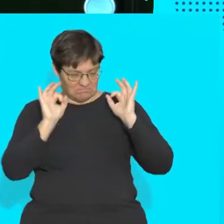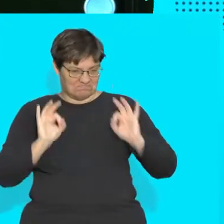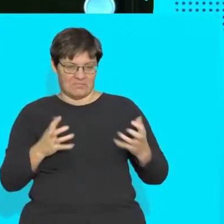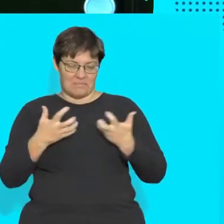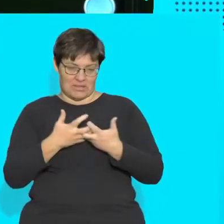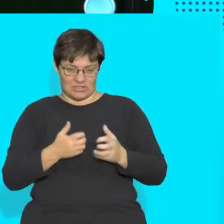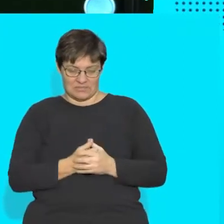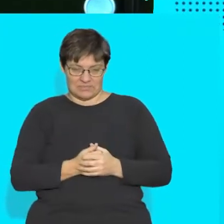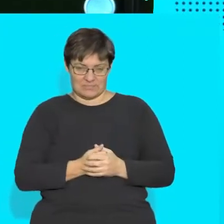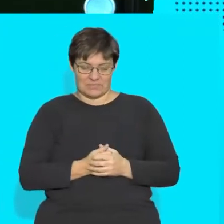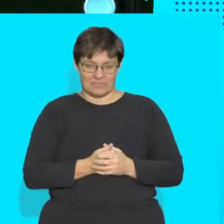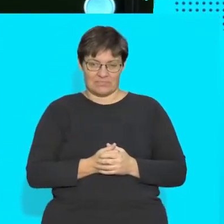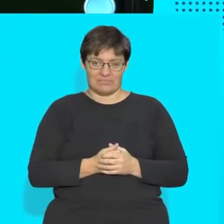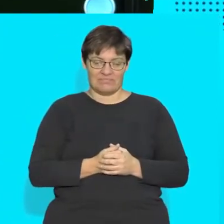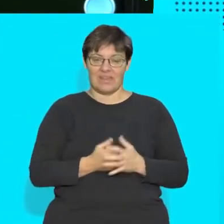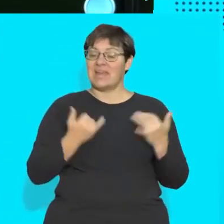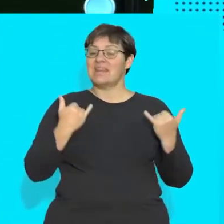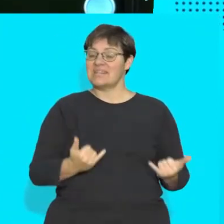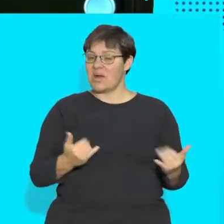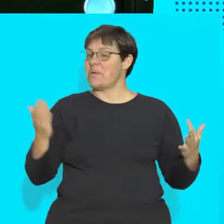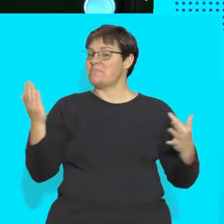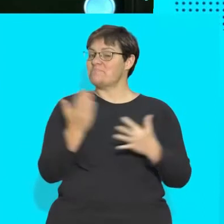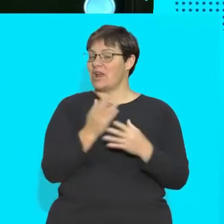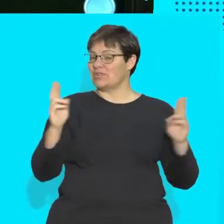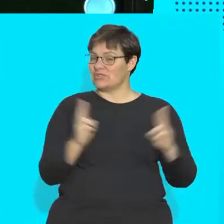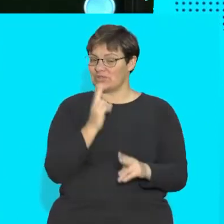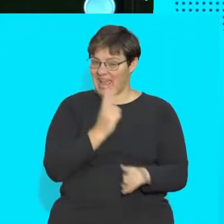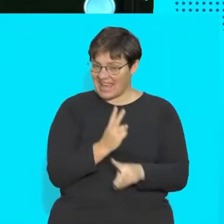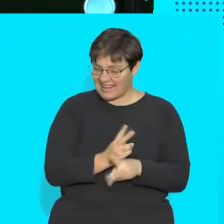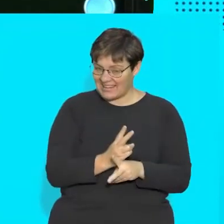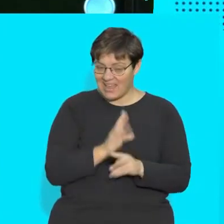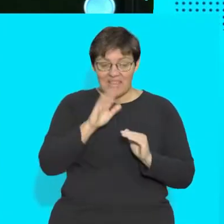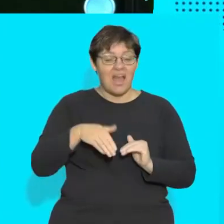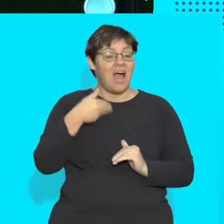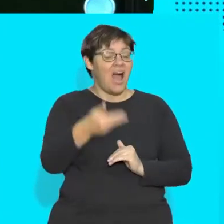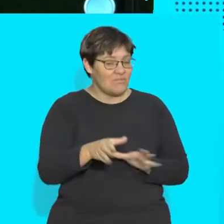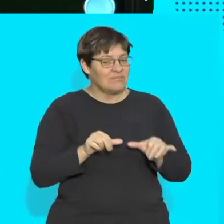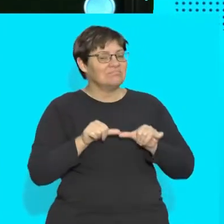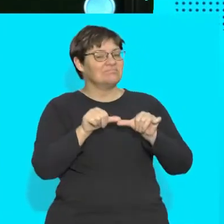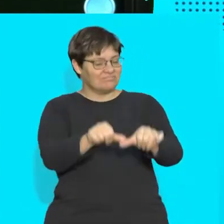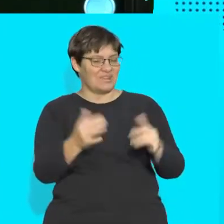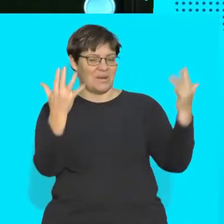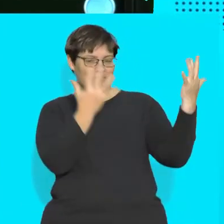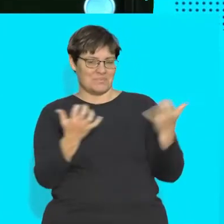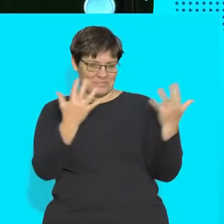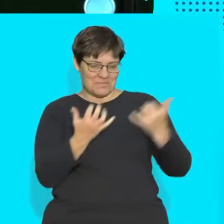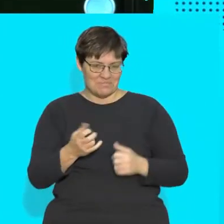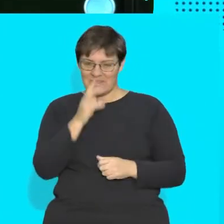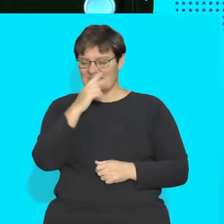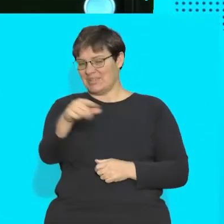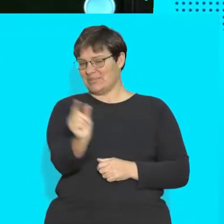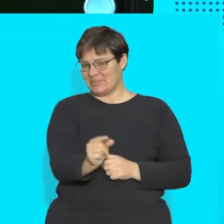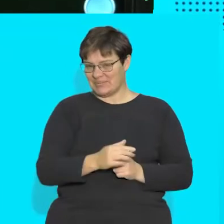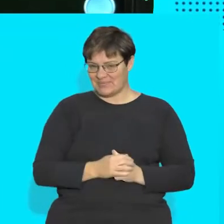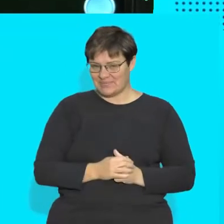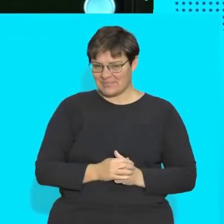other, okay? We are going to take a short break, and then after the break, we'll carry on with some more calculations. So I'll see you